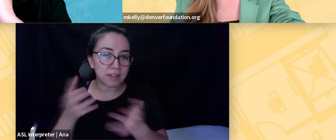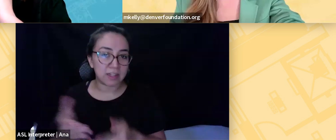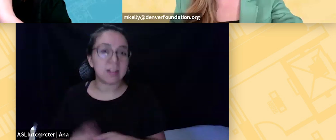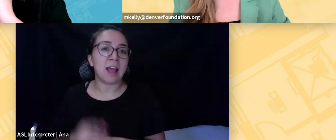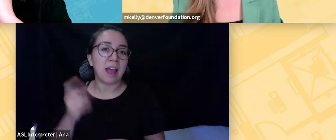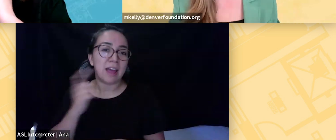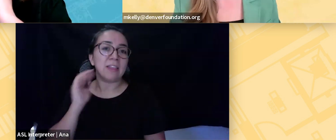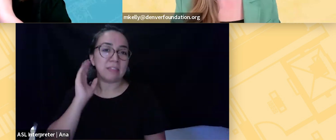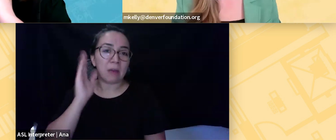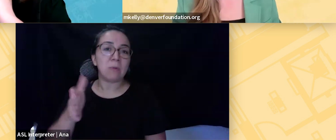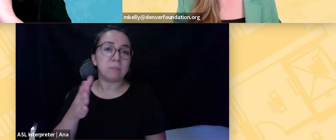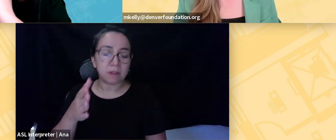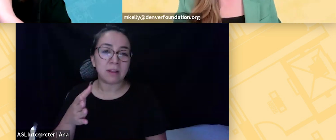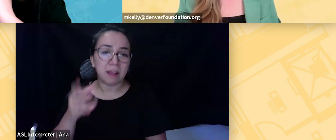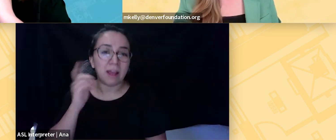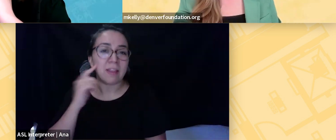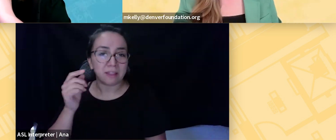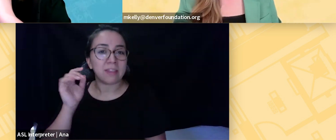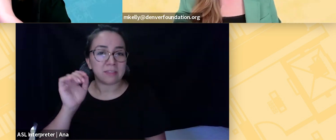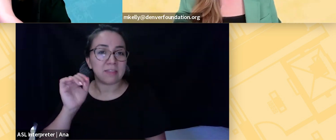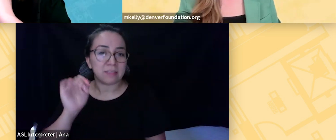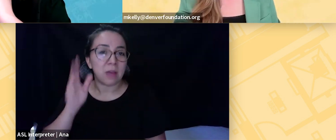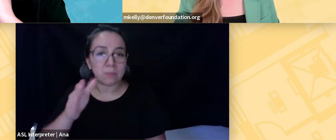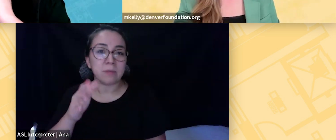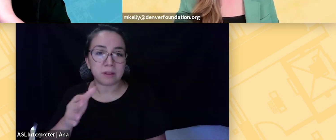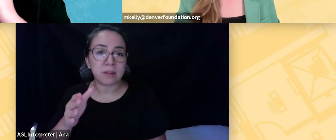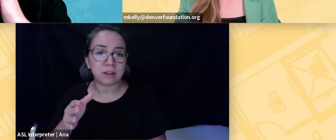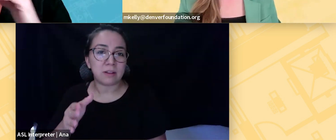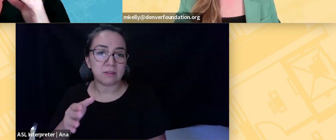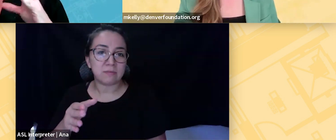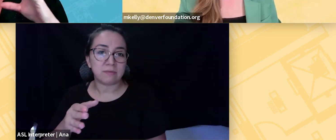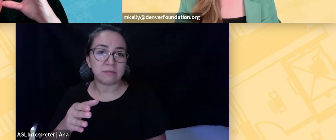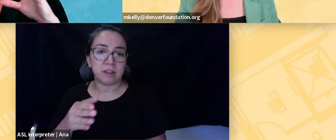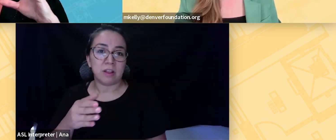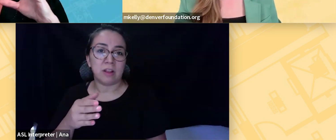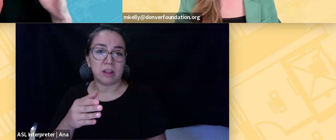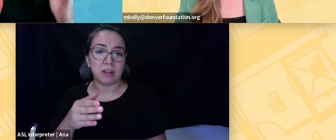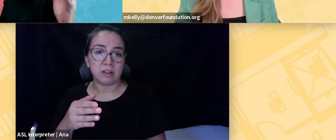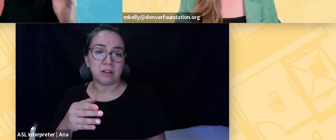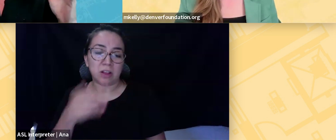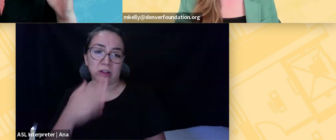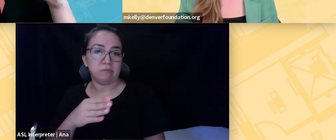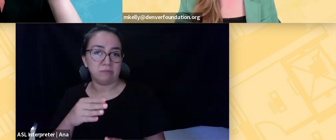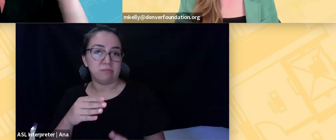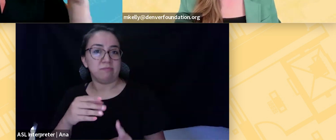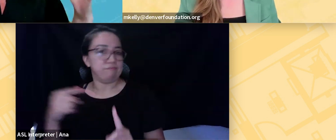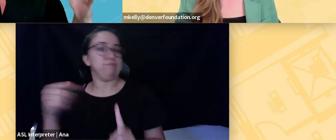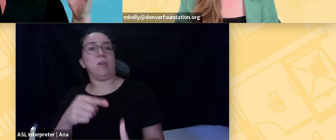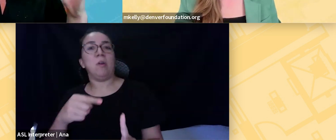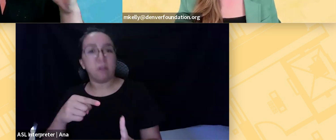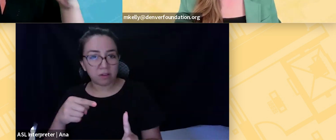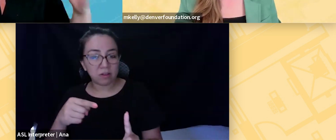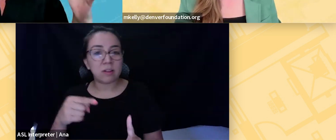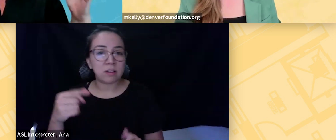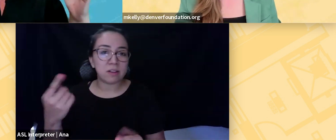that would be a solid argument. I also think if it's kind of like